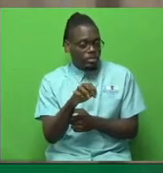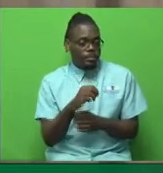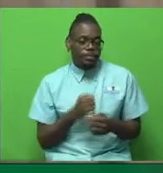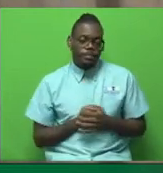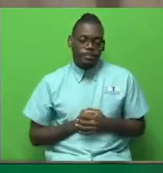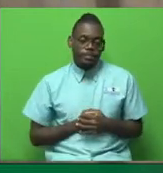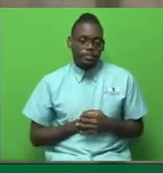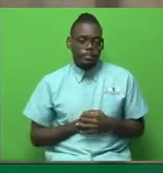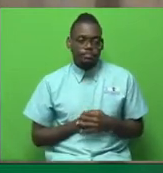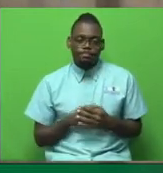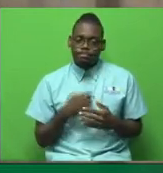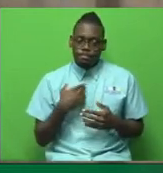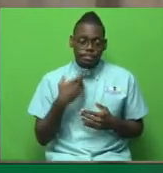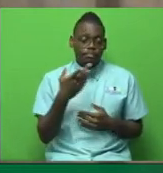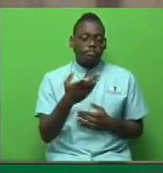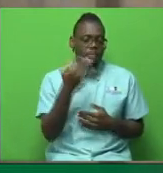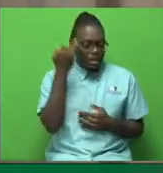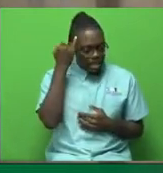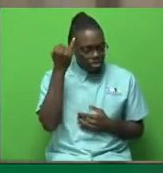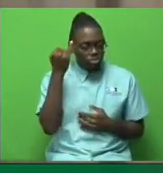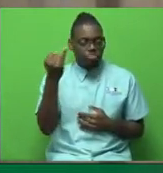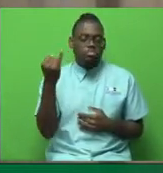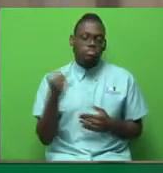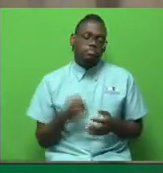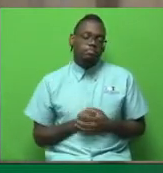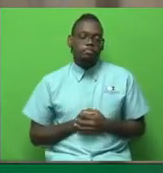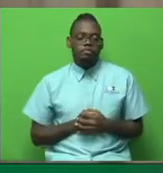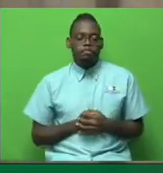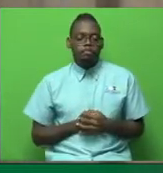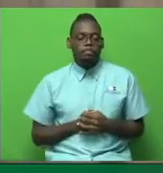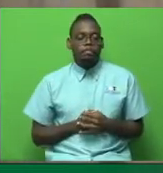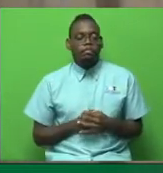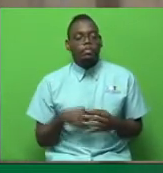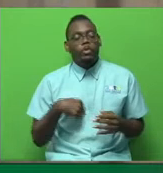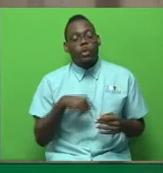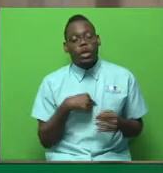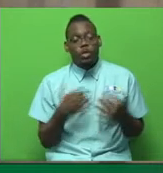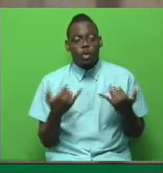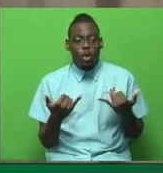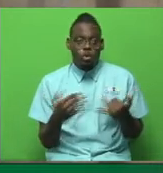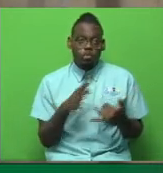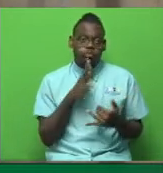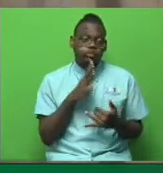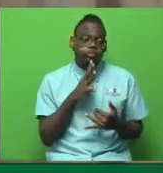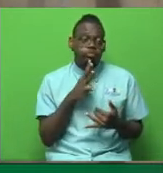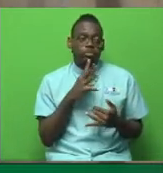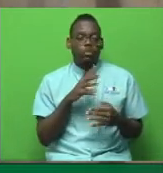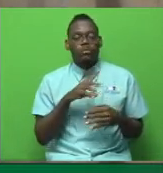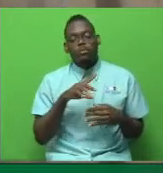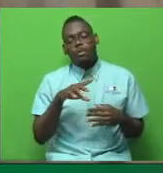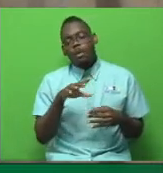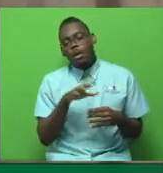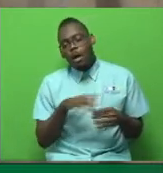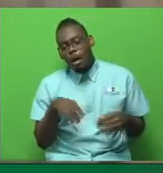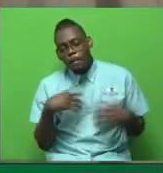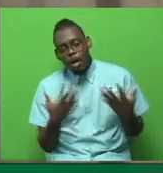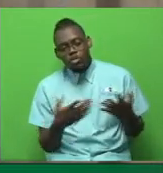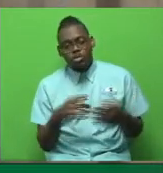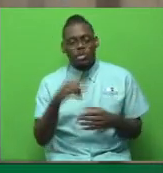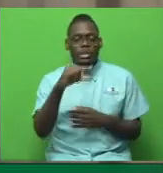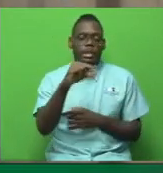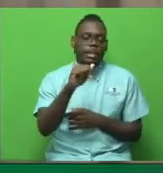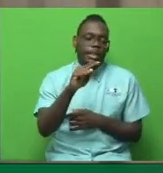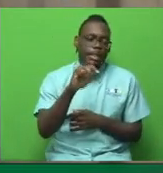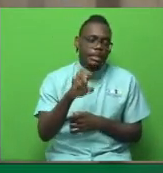when you you we are talking now about the that they are talking about expanding git to